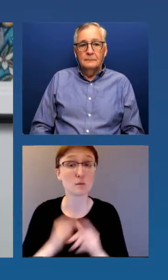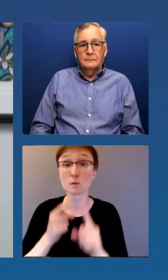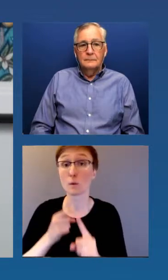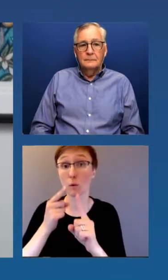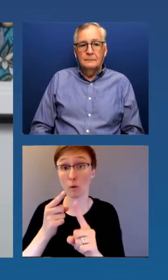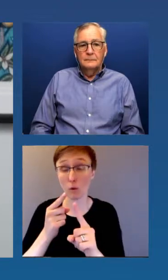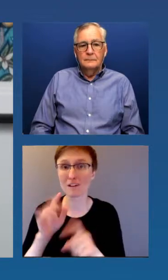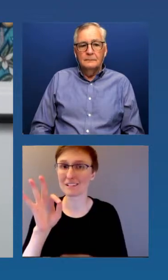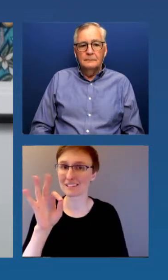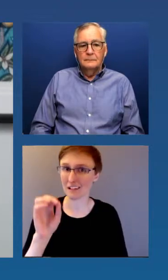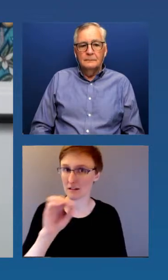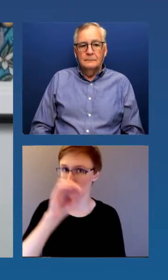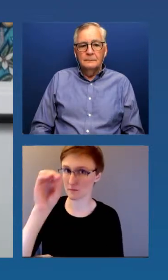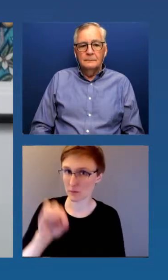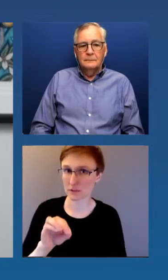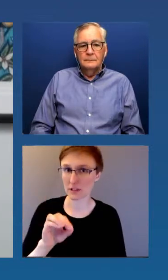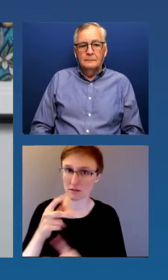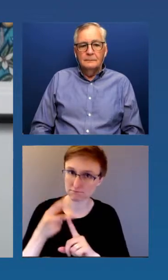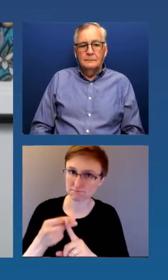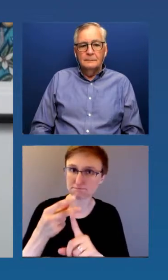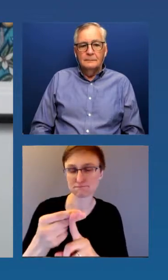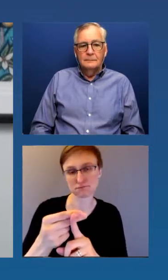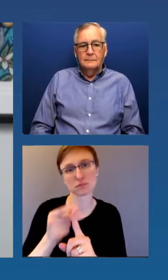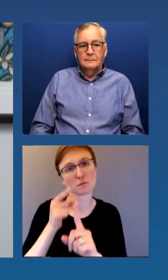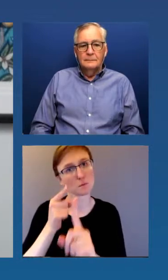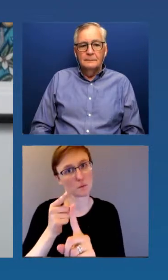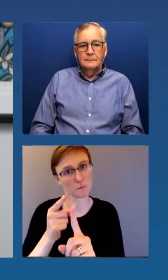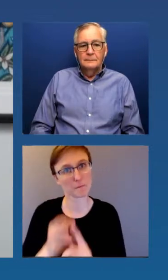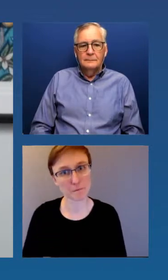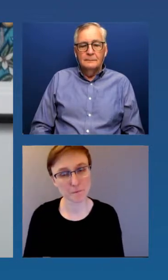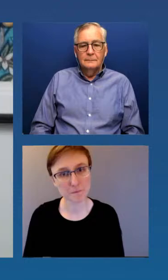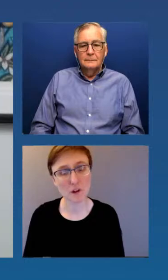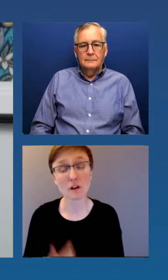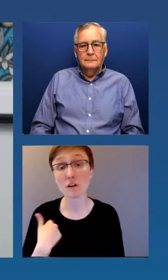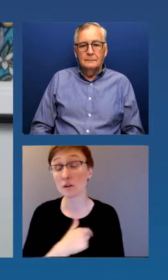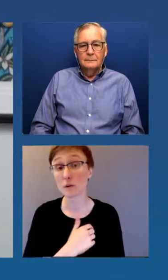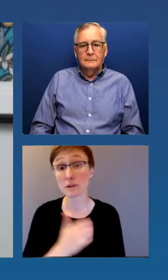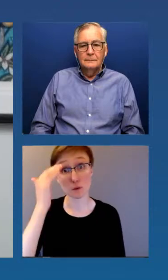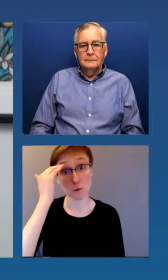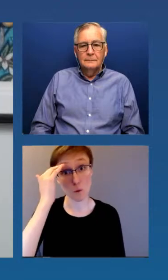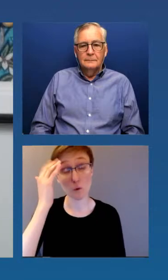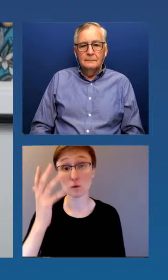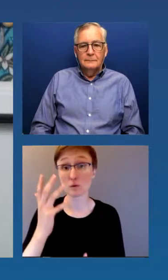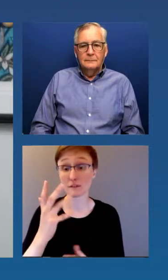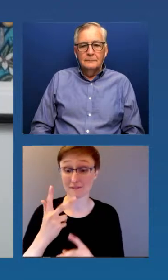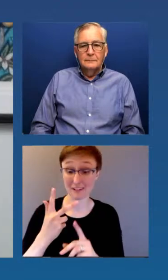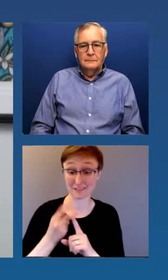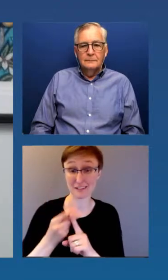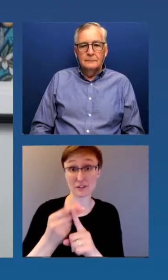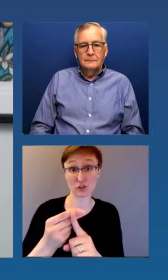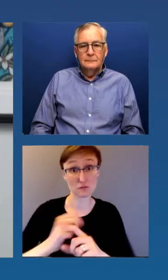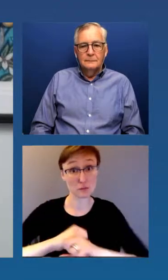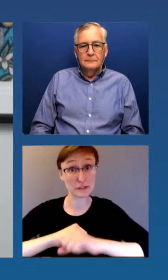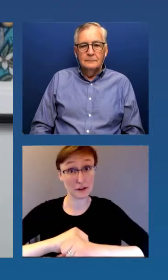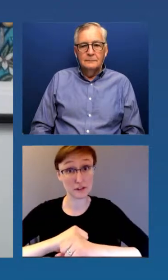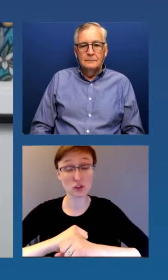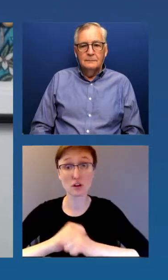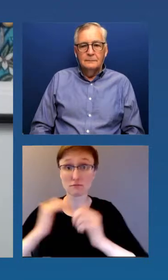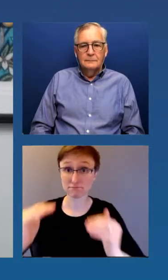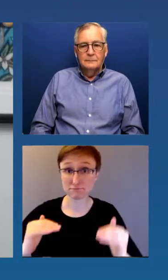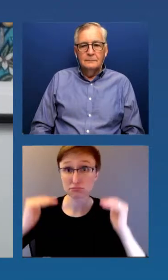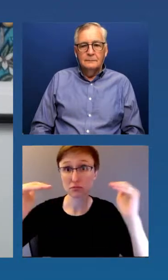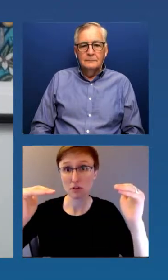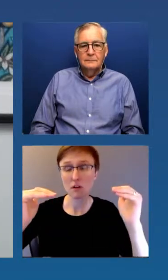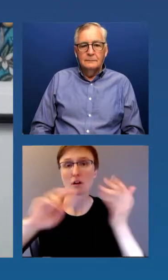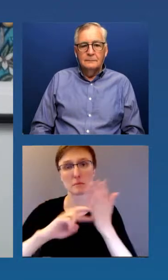coverage across our city. We know that a high level of vaccination protection is part of our path to getting safely back to the people